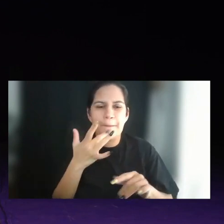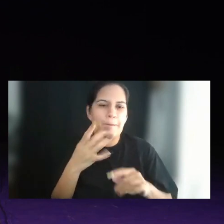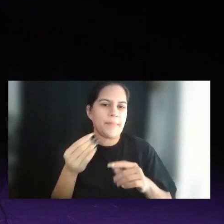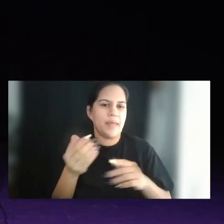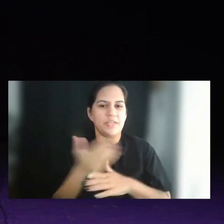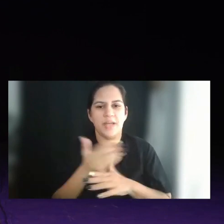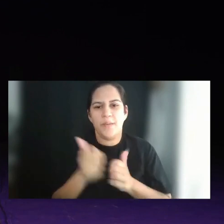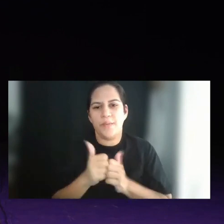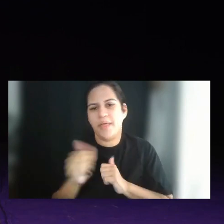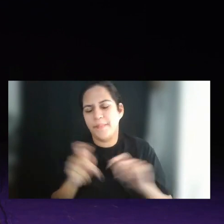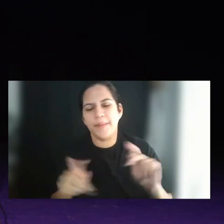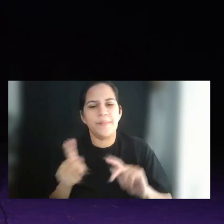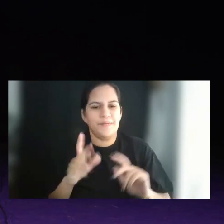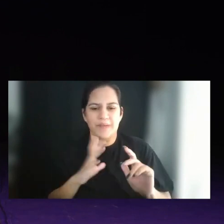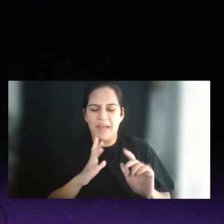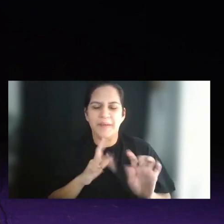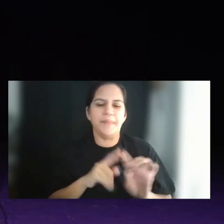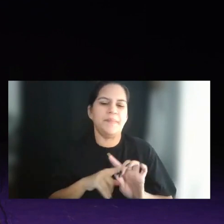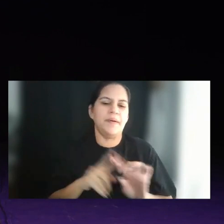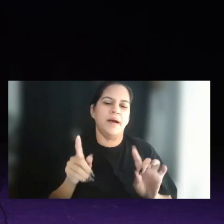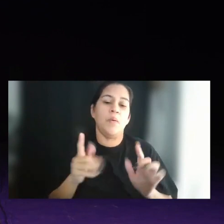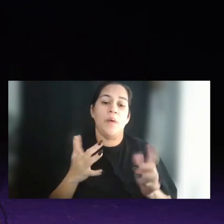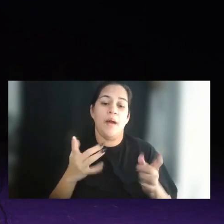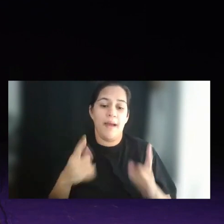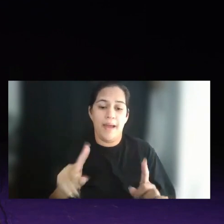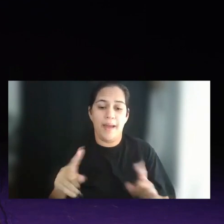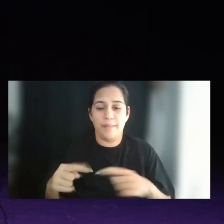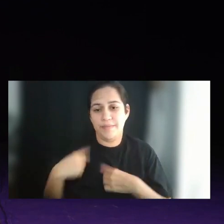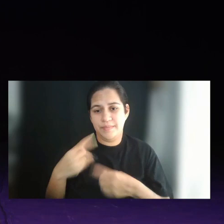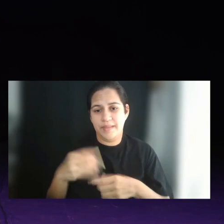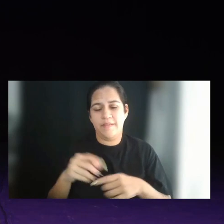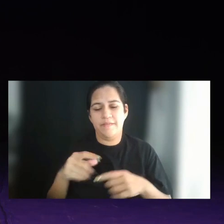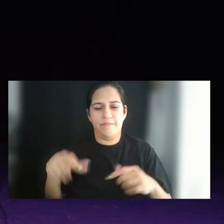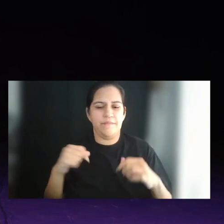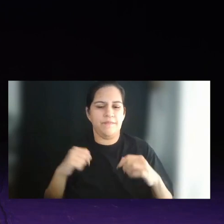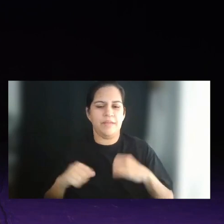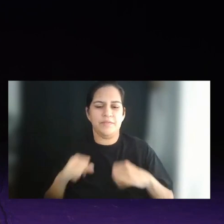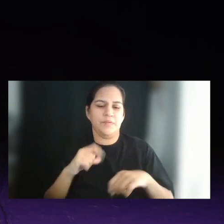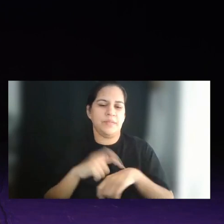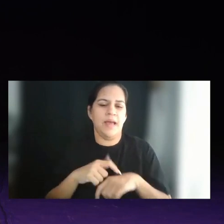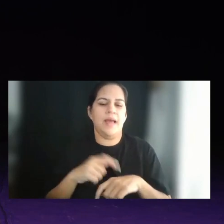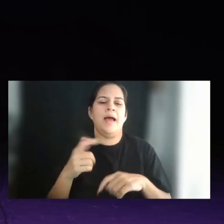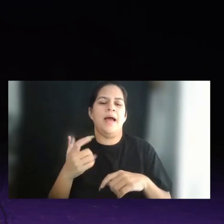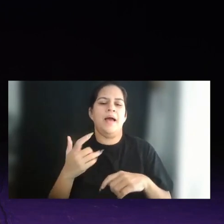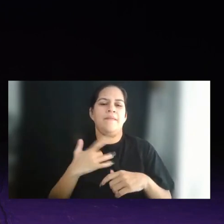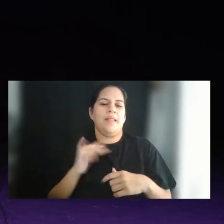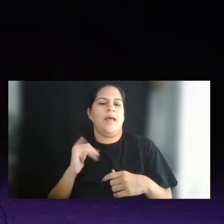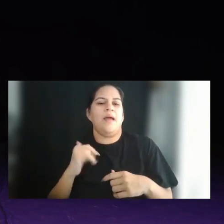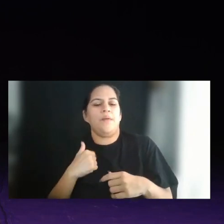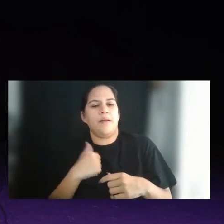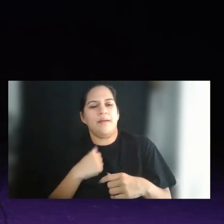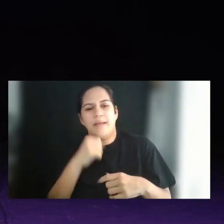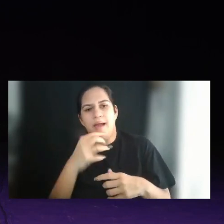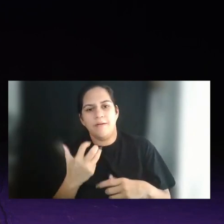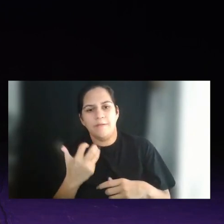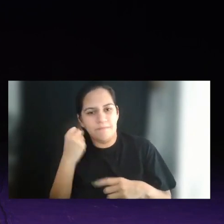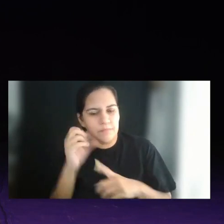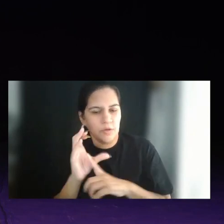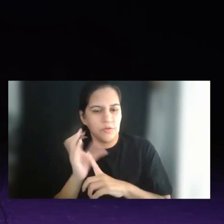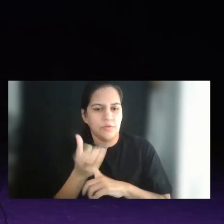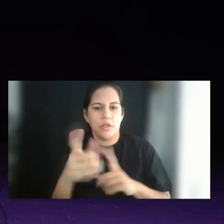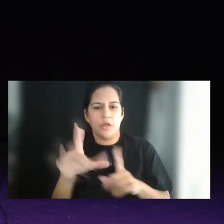But what happens at festival time is it often feels like we're not consuming culture. The culture is consuming